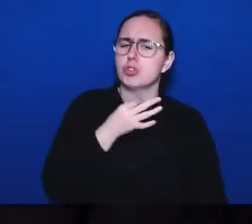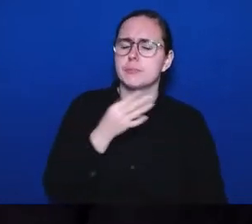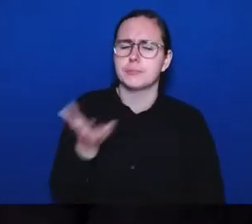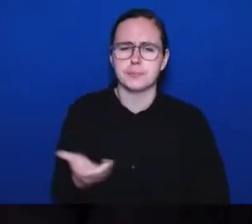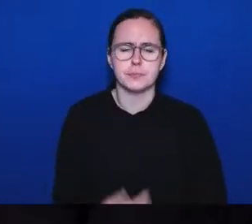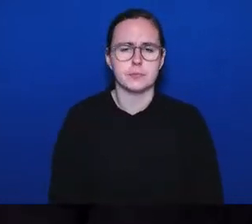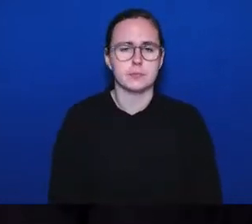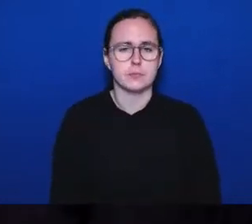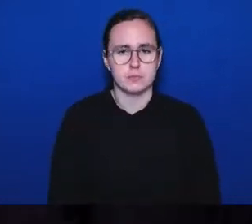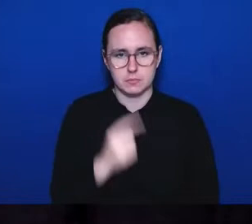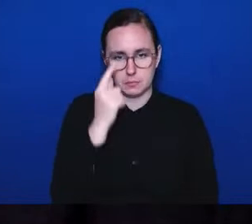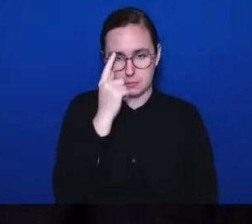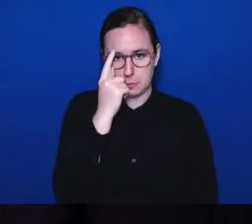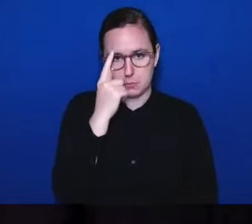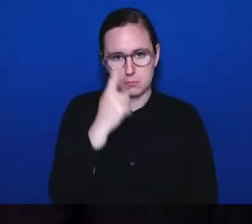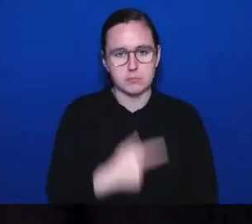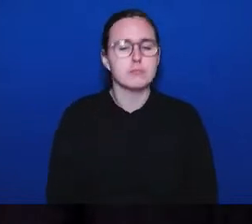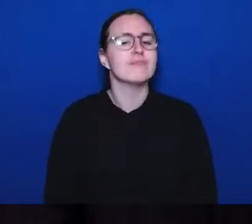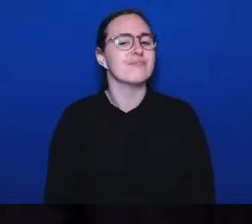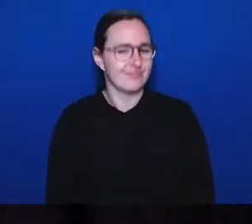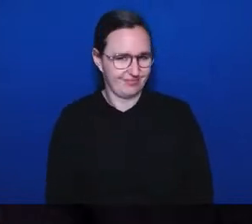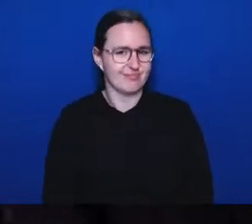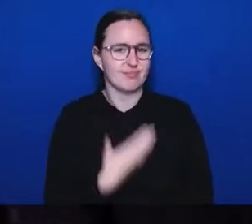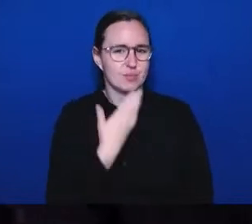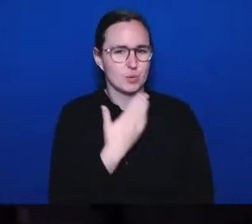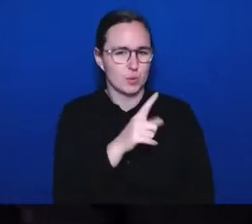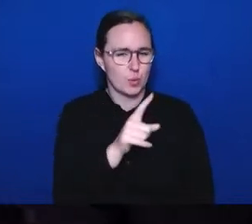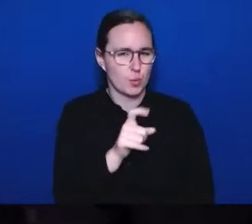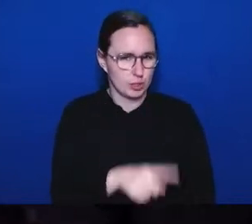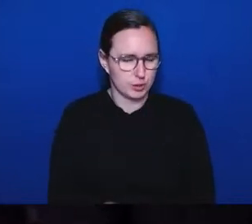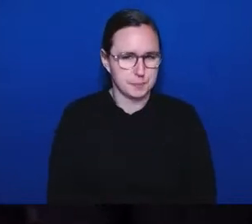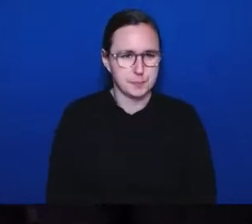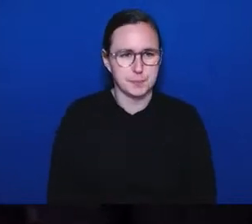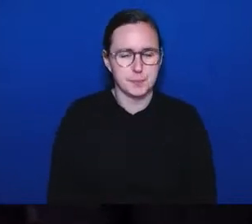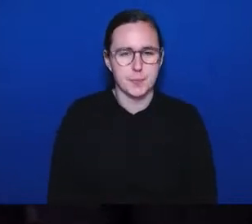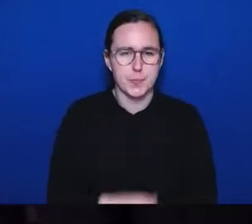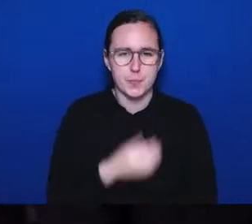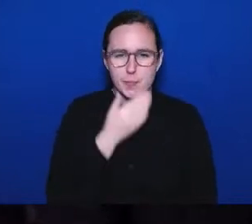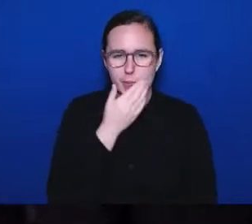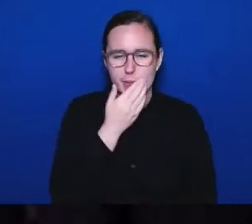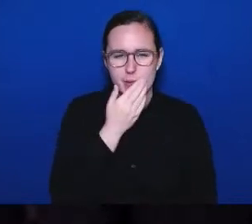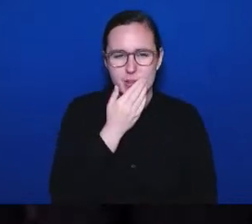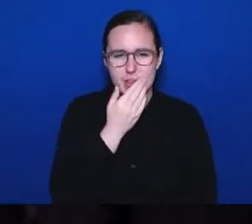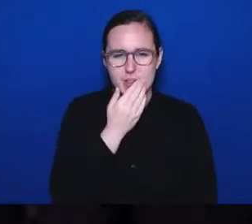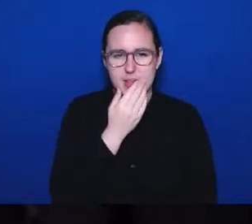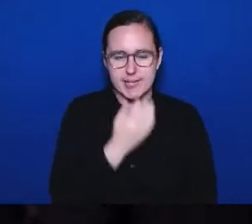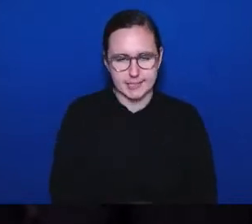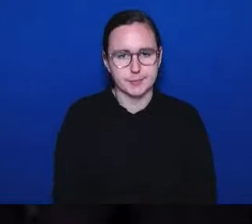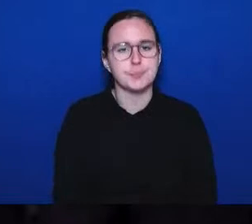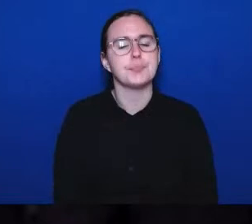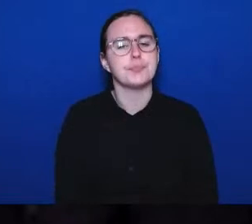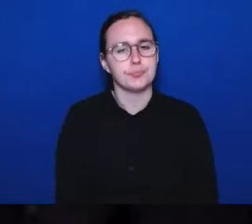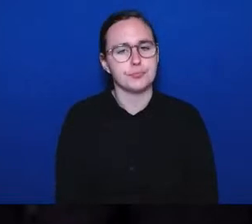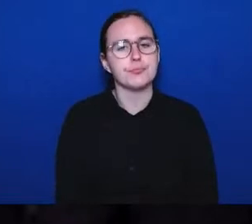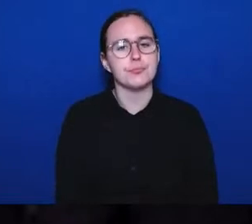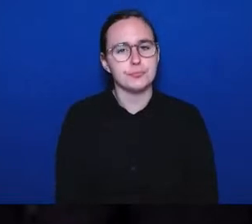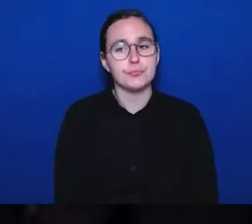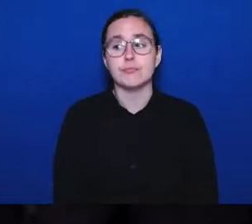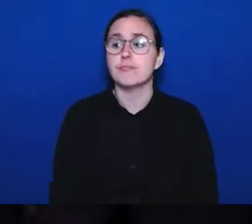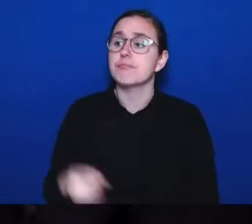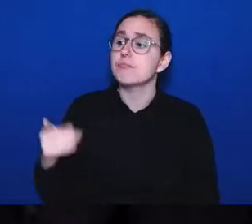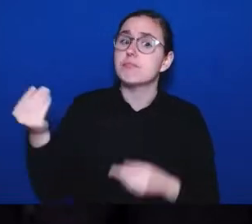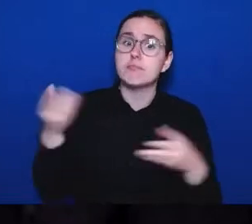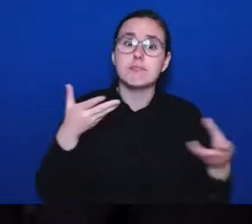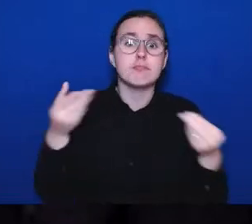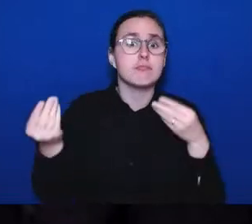many of my colleagues who just are watching probably this briefing this morning and also may have received my president's letter that went out this morning